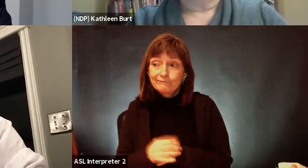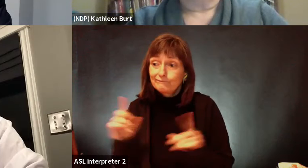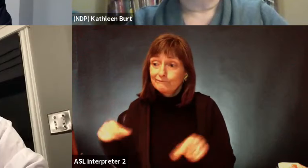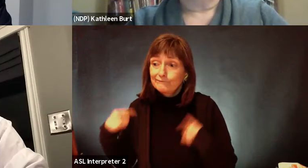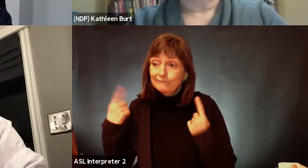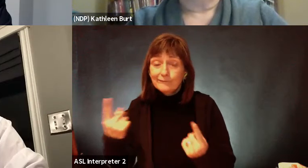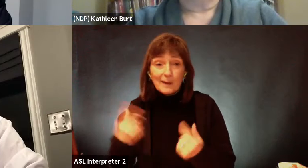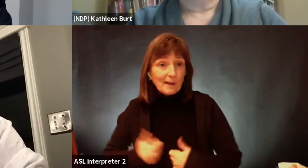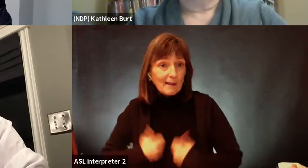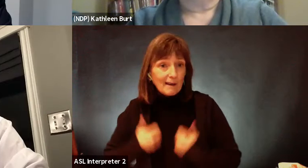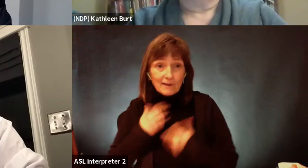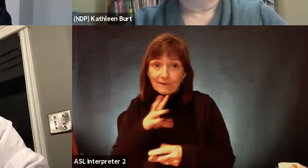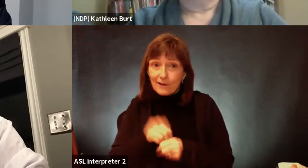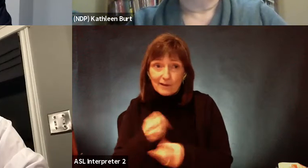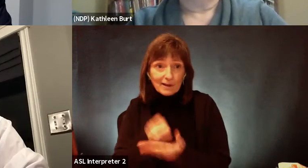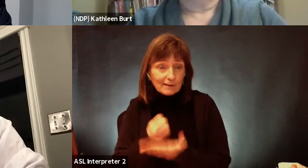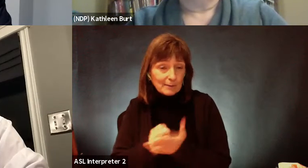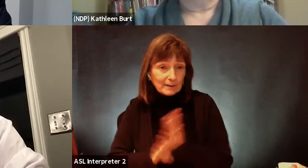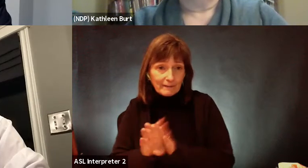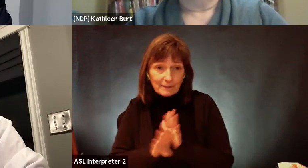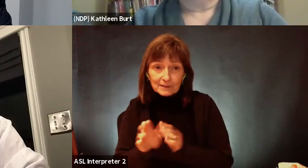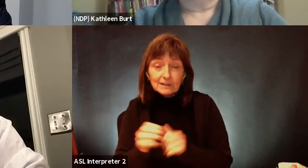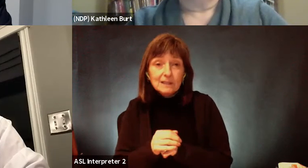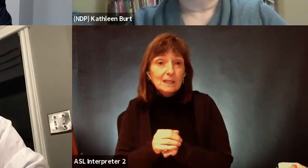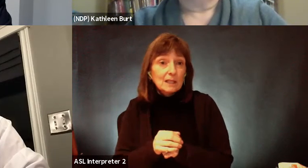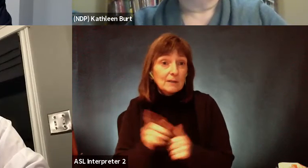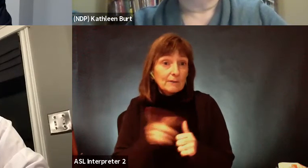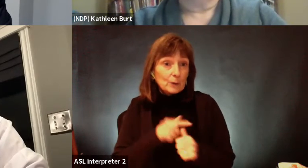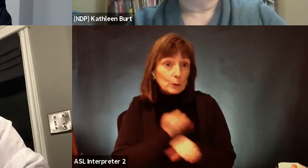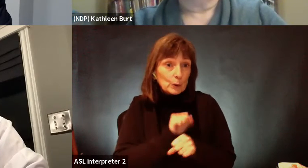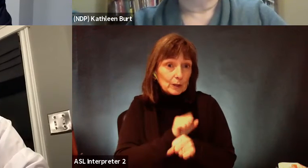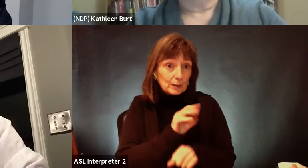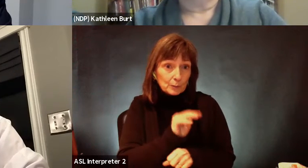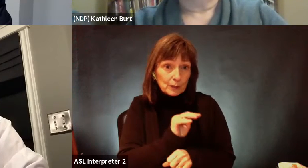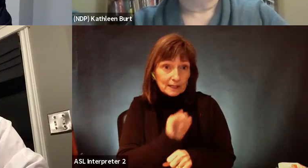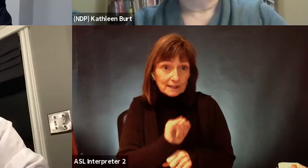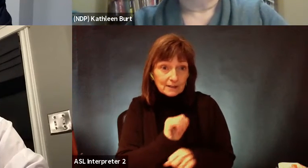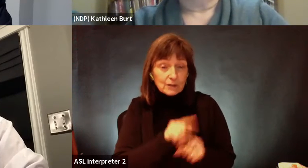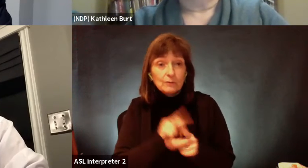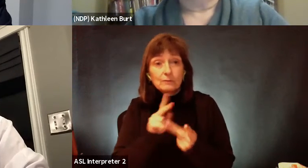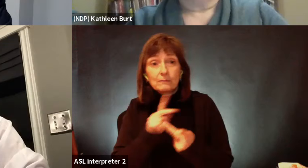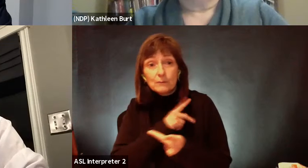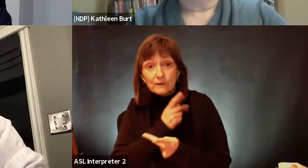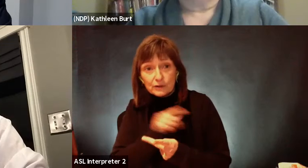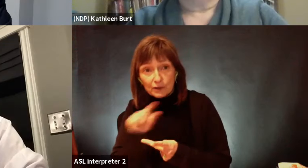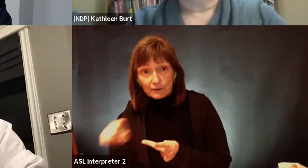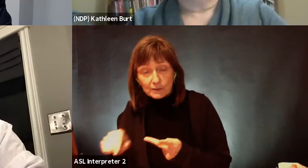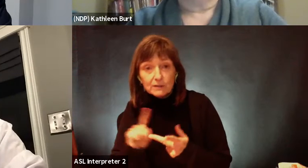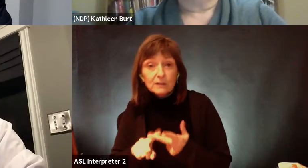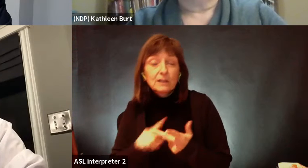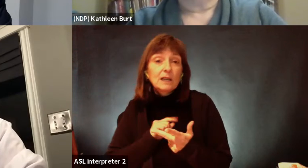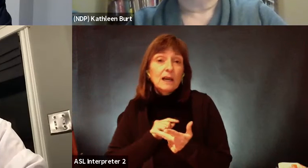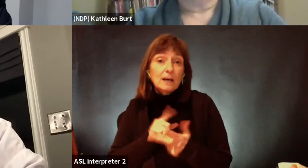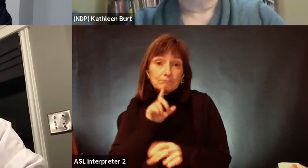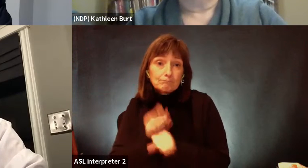been involved in economic development from my workings at the Marine Institute to provincial government, and certainly my position that